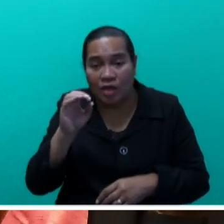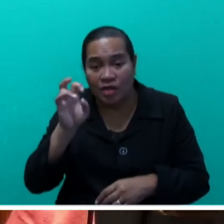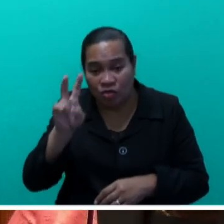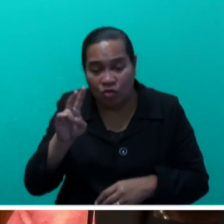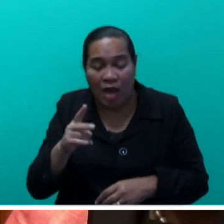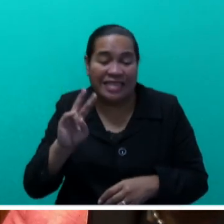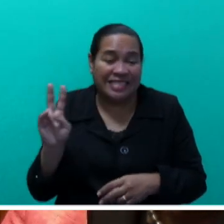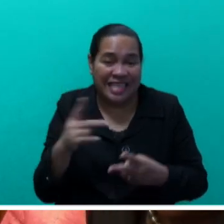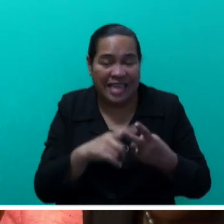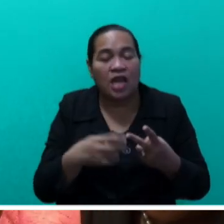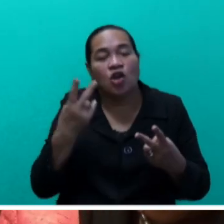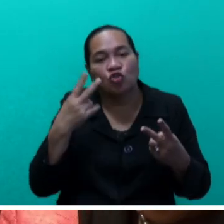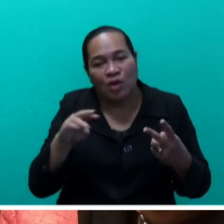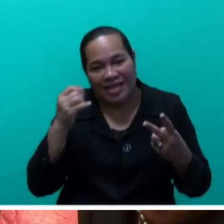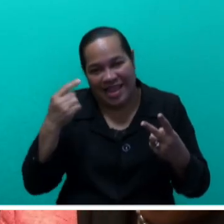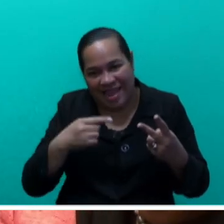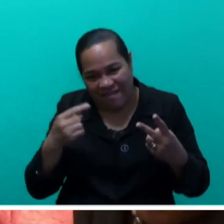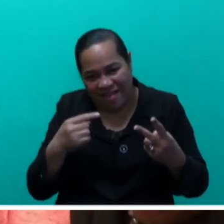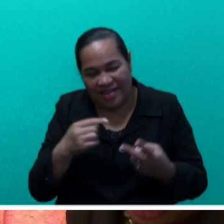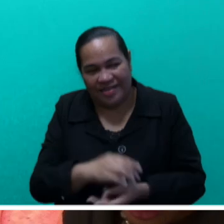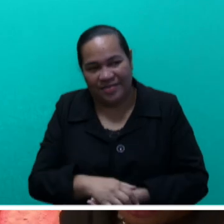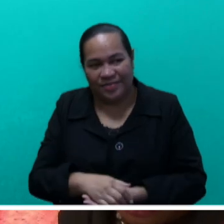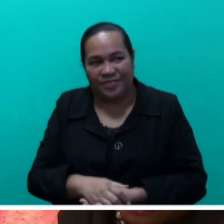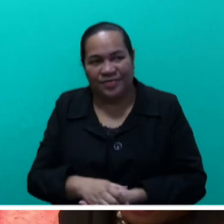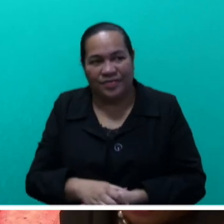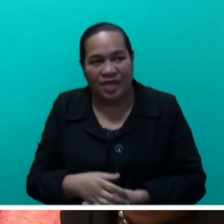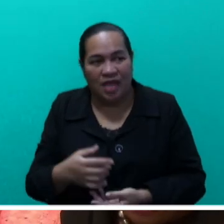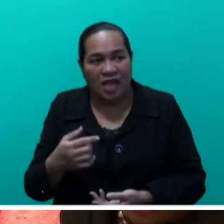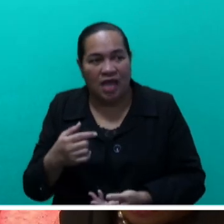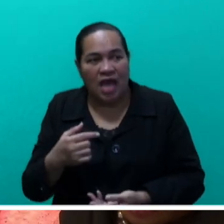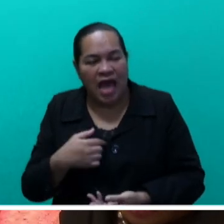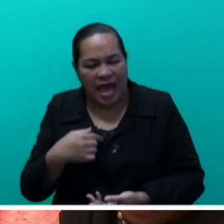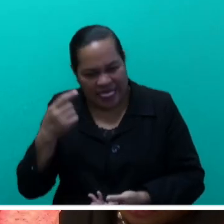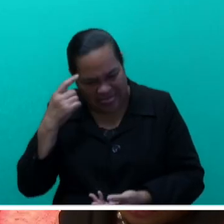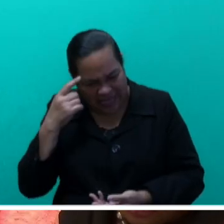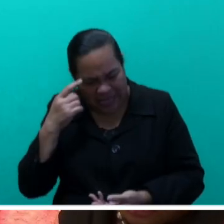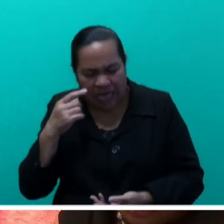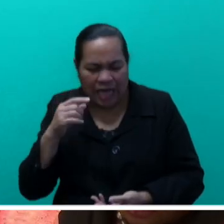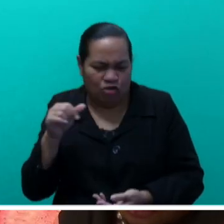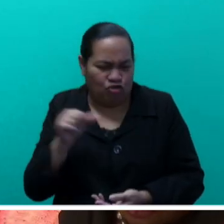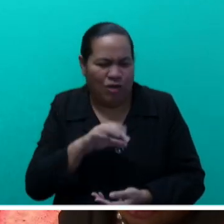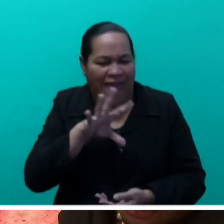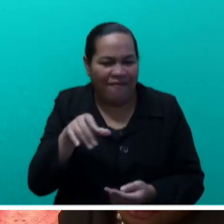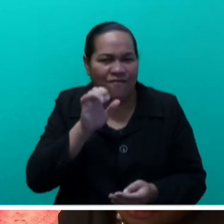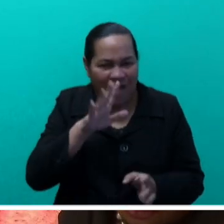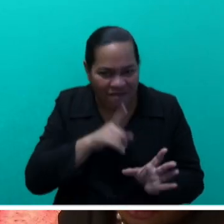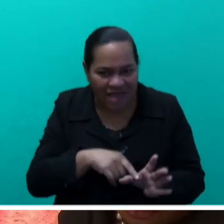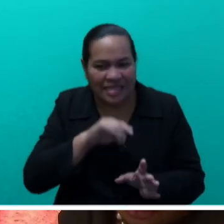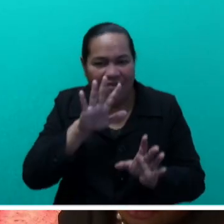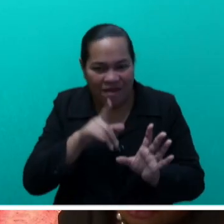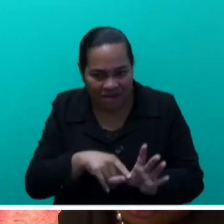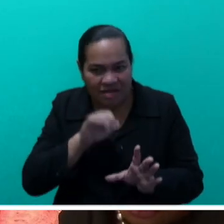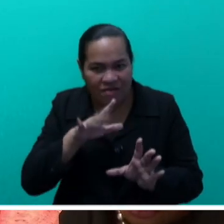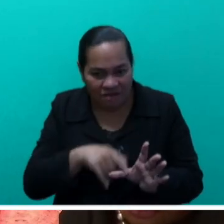2011. Ideally, Honourable Speaker, sir, STEP survey should be done in every 5 years. The 2011